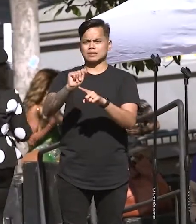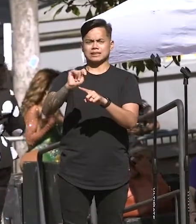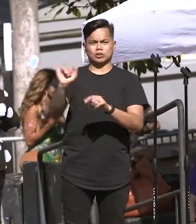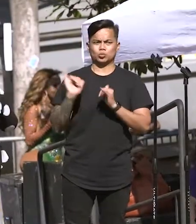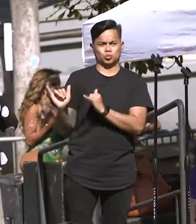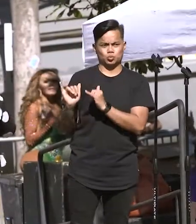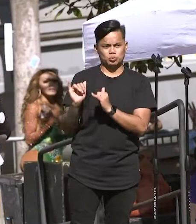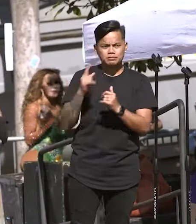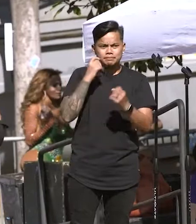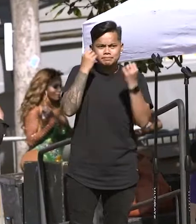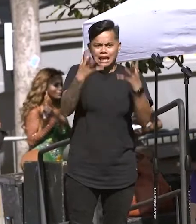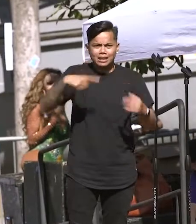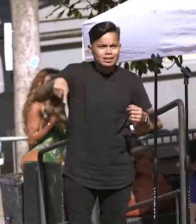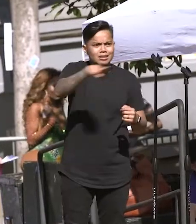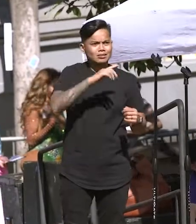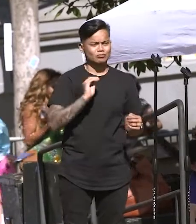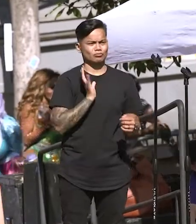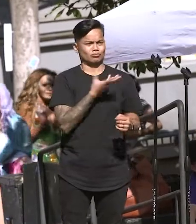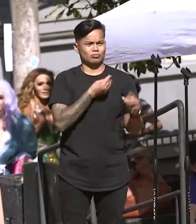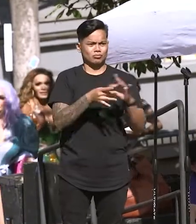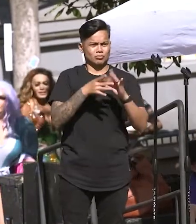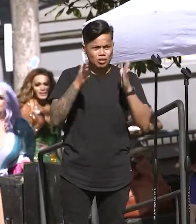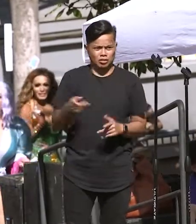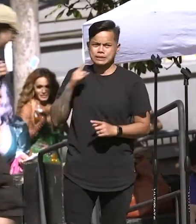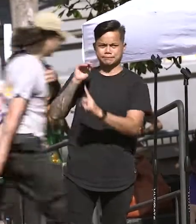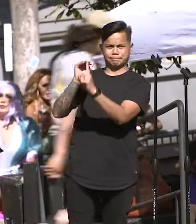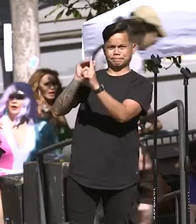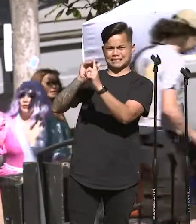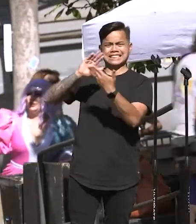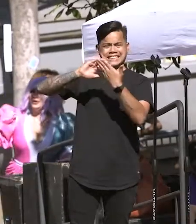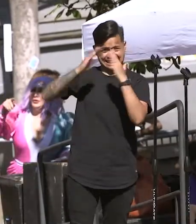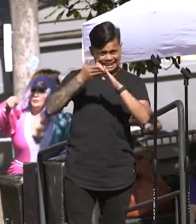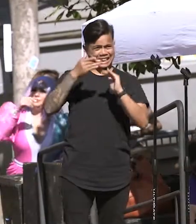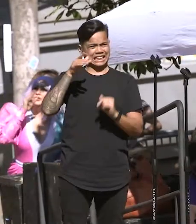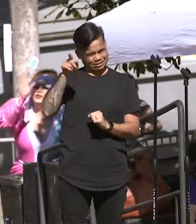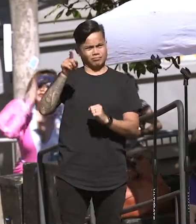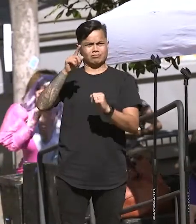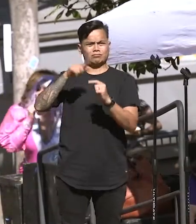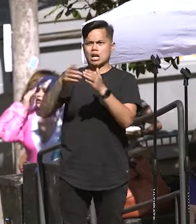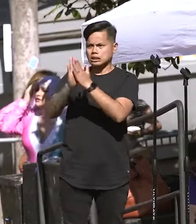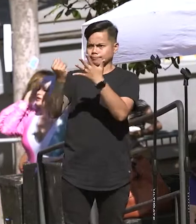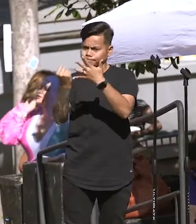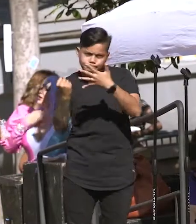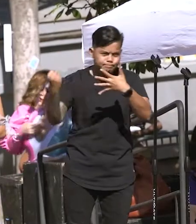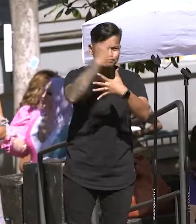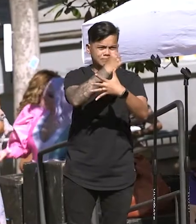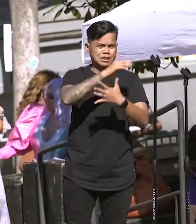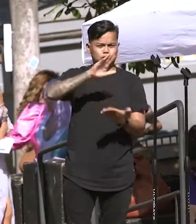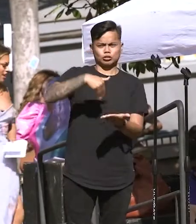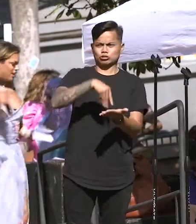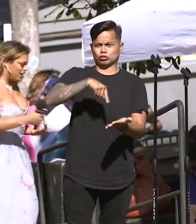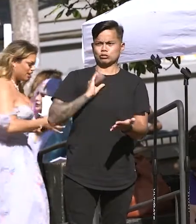that advises us, informs the city, so we can make sure that we have trans-affirming and trans-centering spaces.